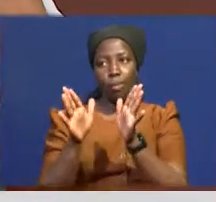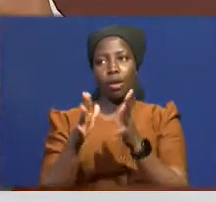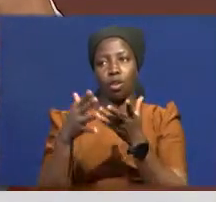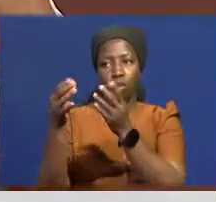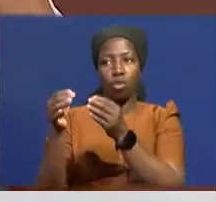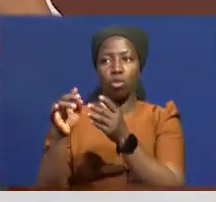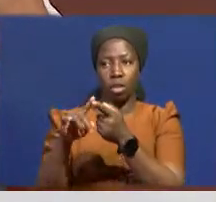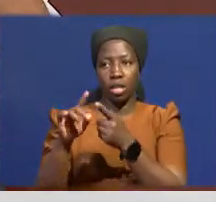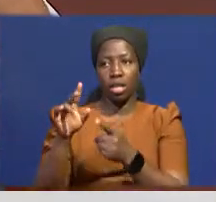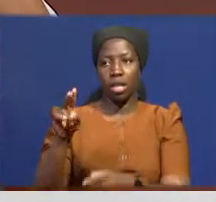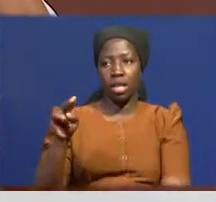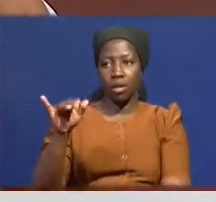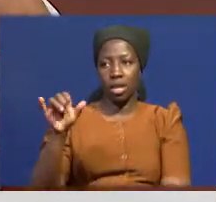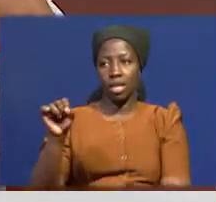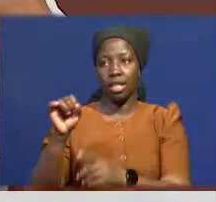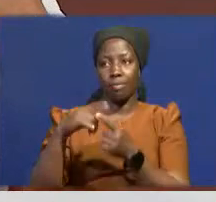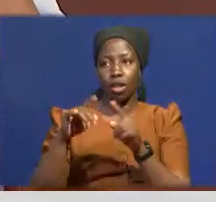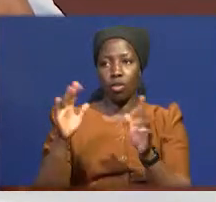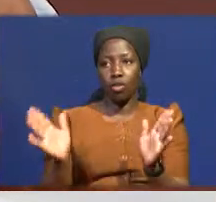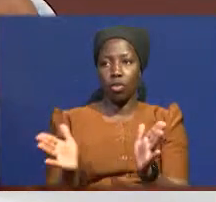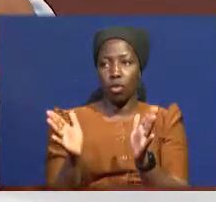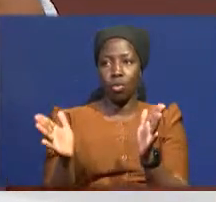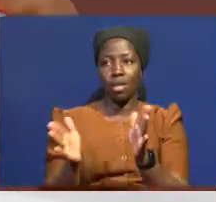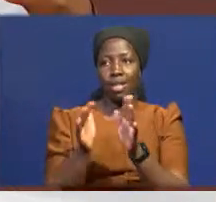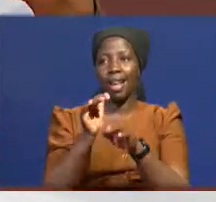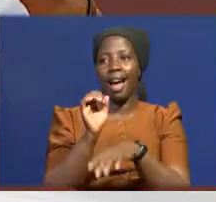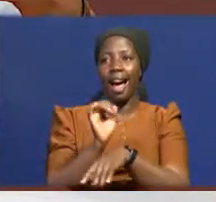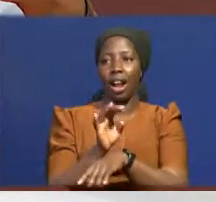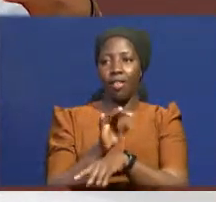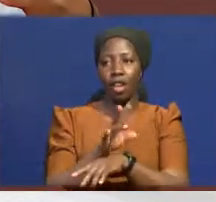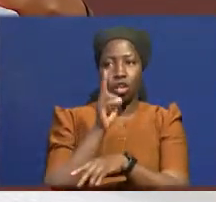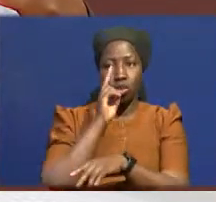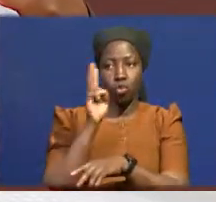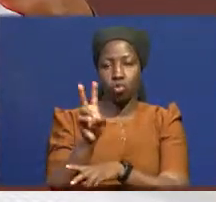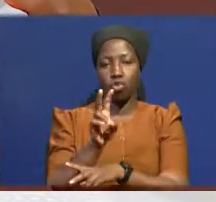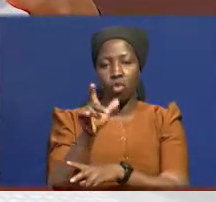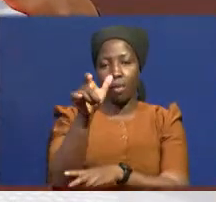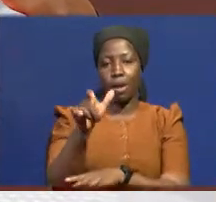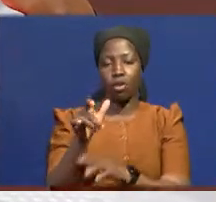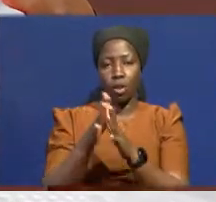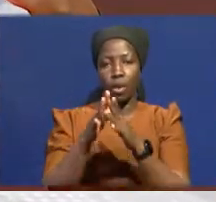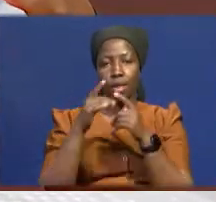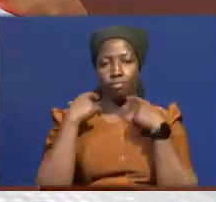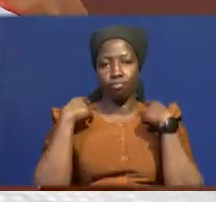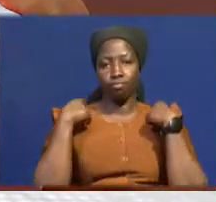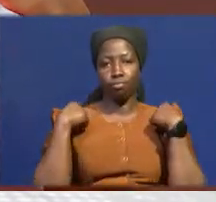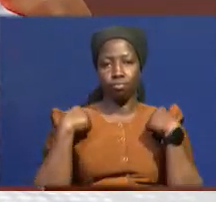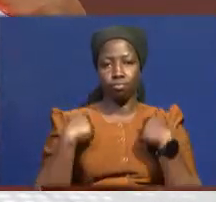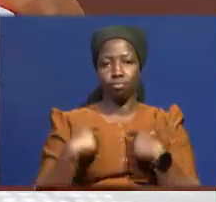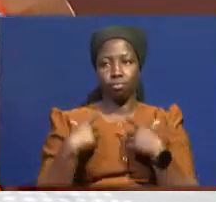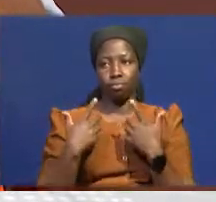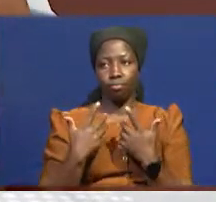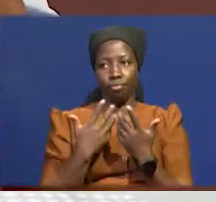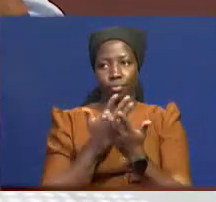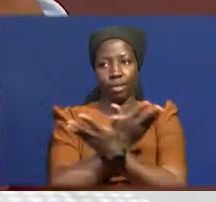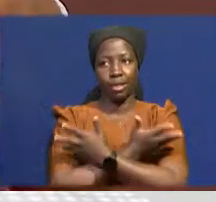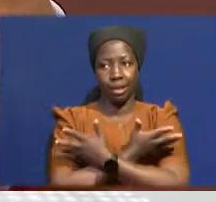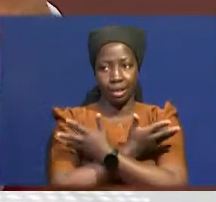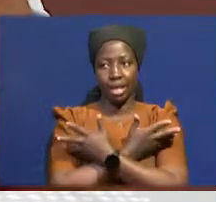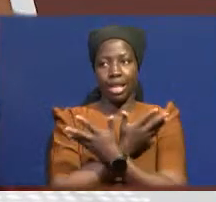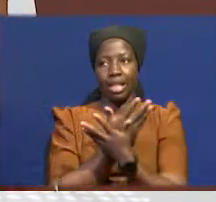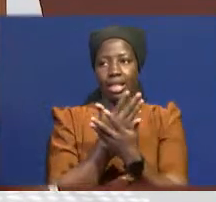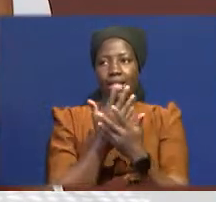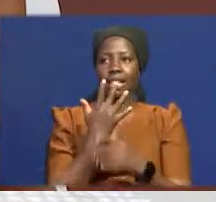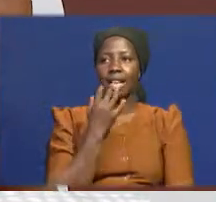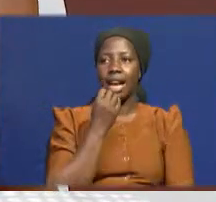for a civilian dressed in an orange tabard. It will also clearly mark the role, just in case